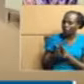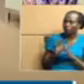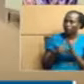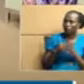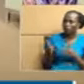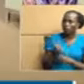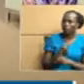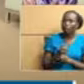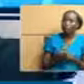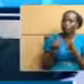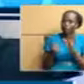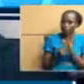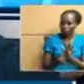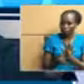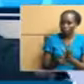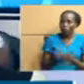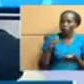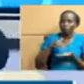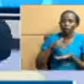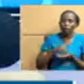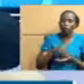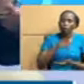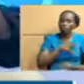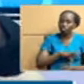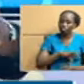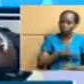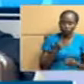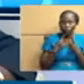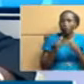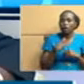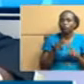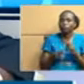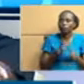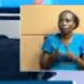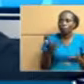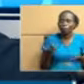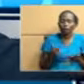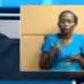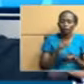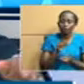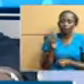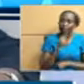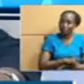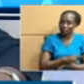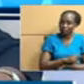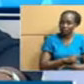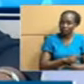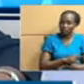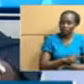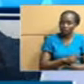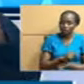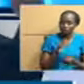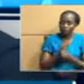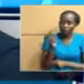me just give you an example of minimum wage. We talked about people running out, for example, within 15 days